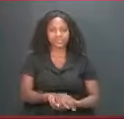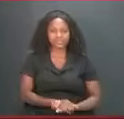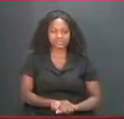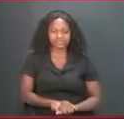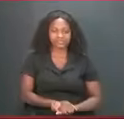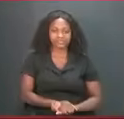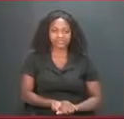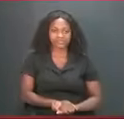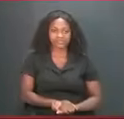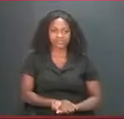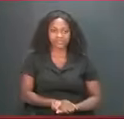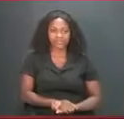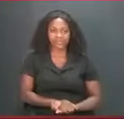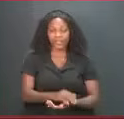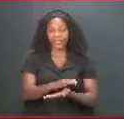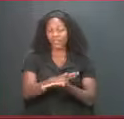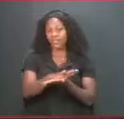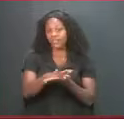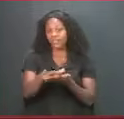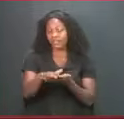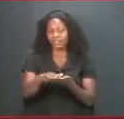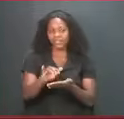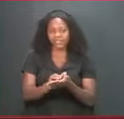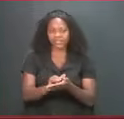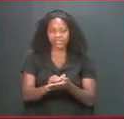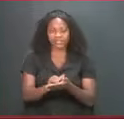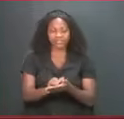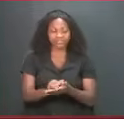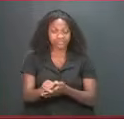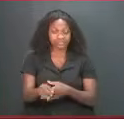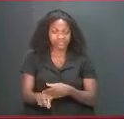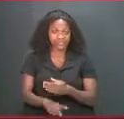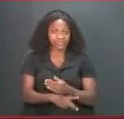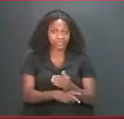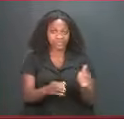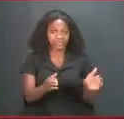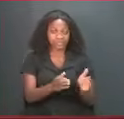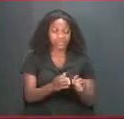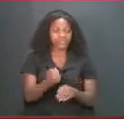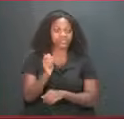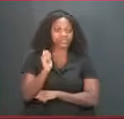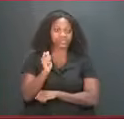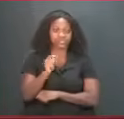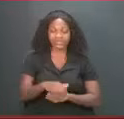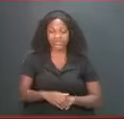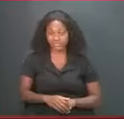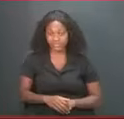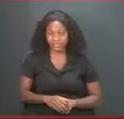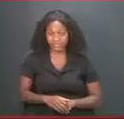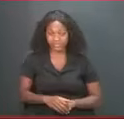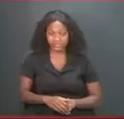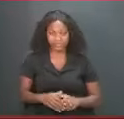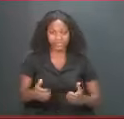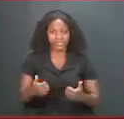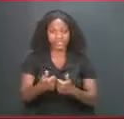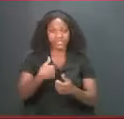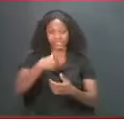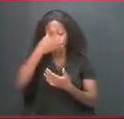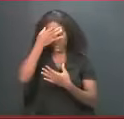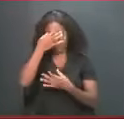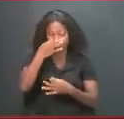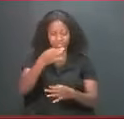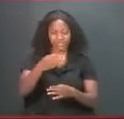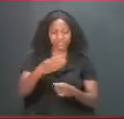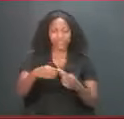the Deputy Minority Whip has challenged my decision on